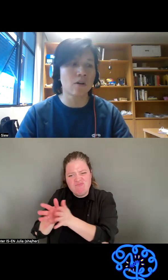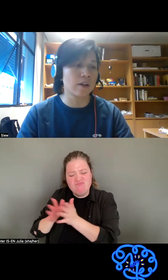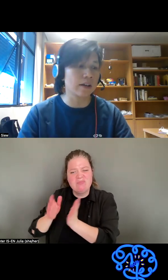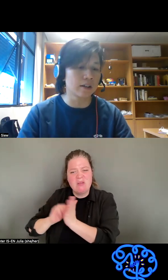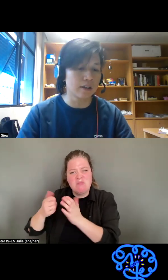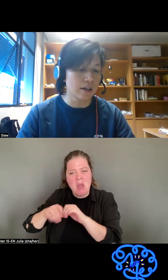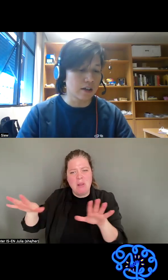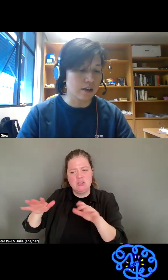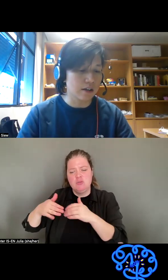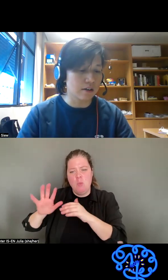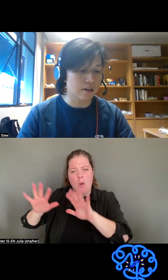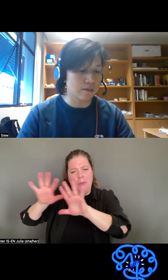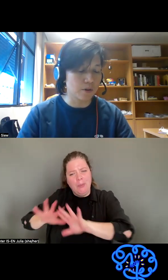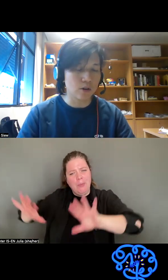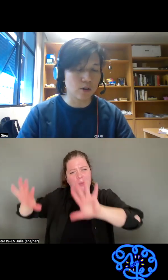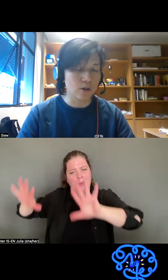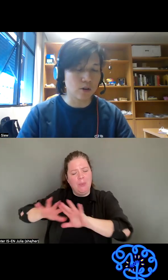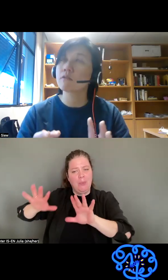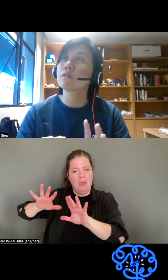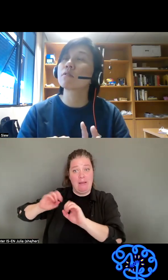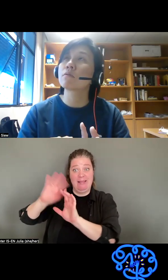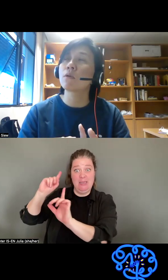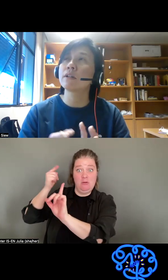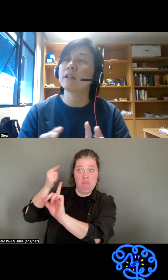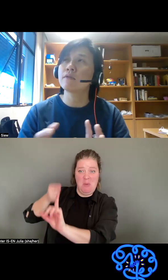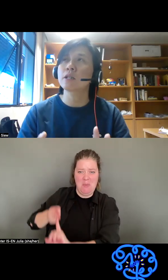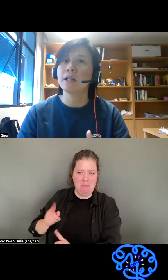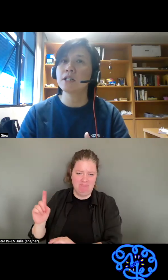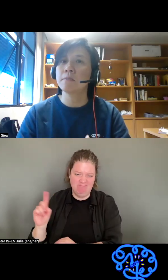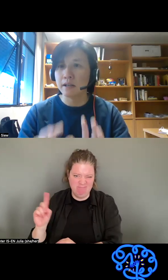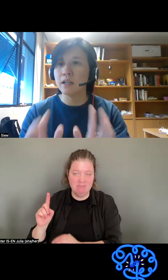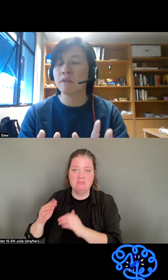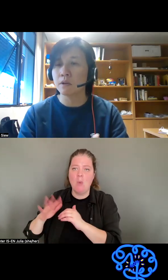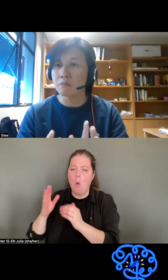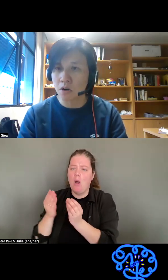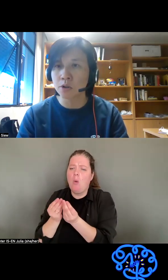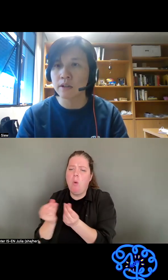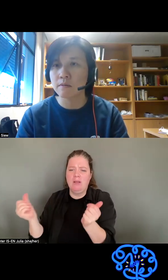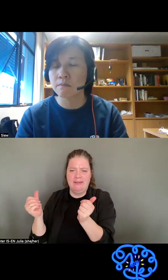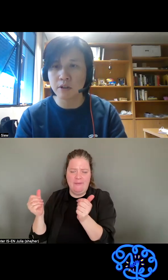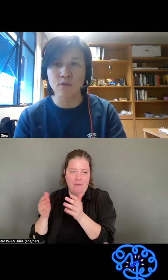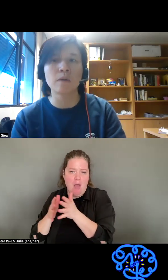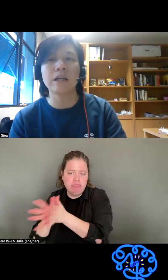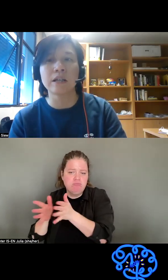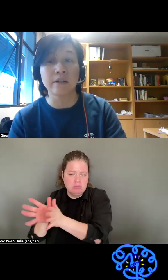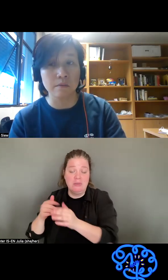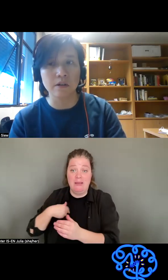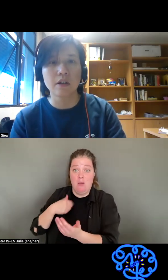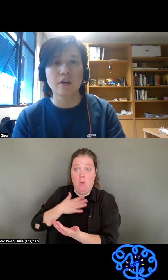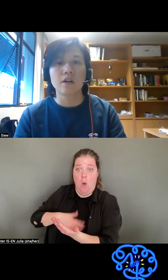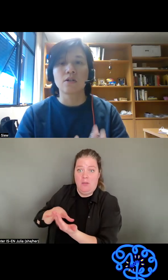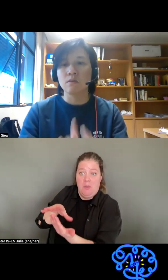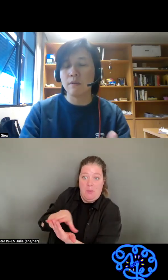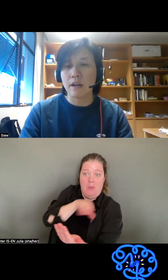bit more of like a quali qualitative explanation, but here we want to model it pretty formally in a